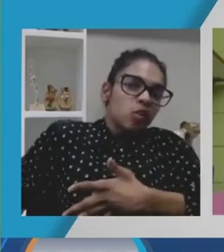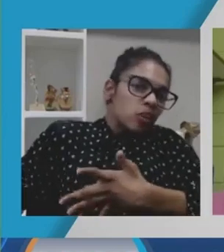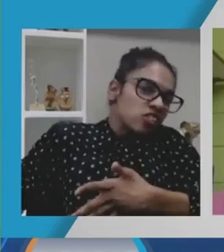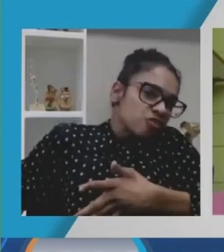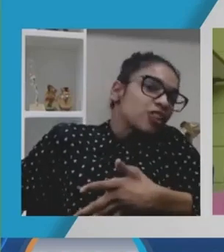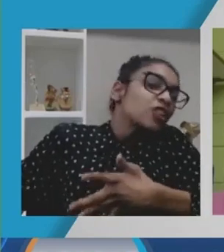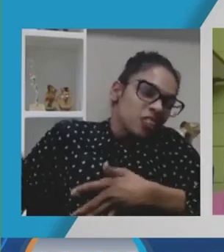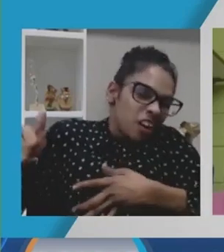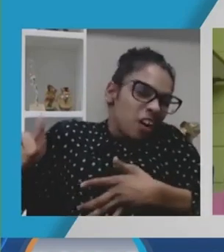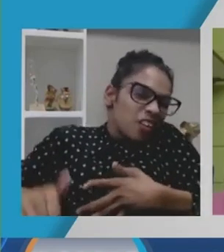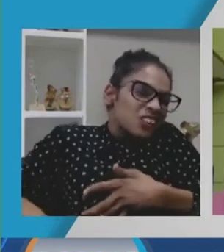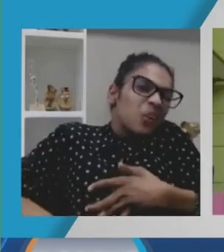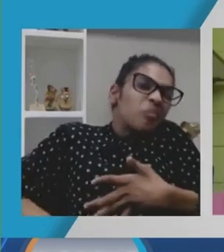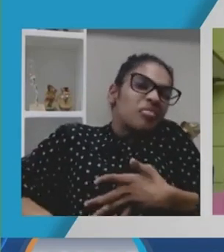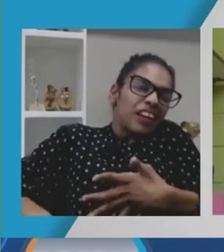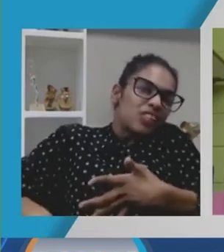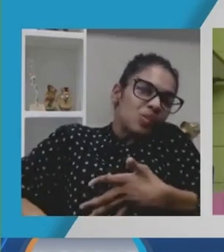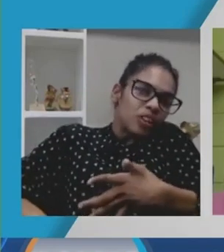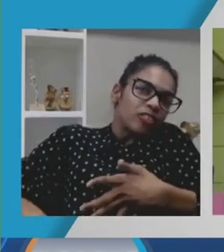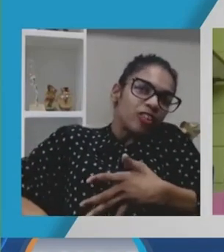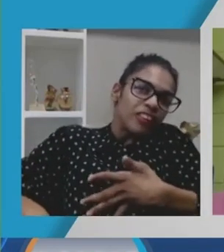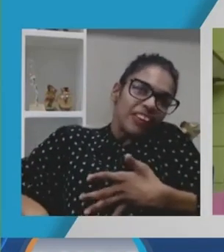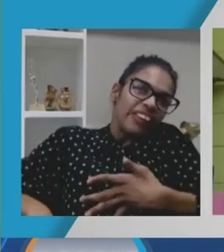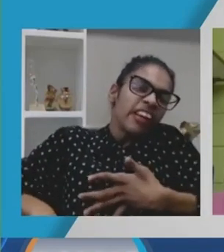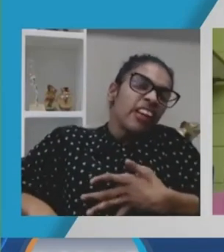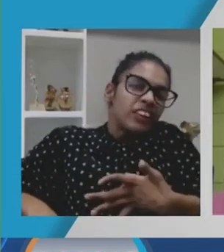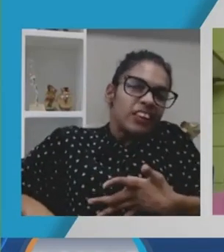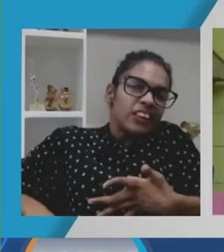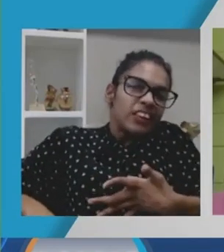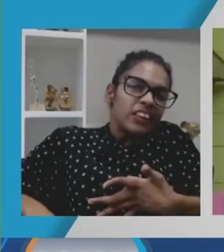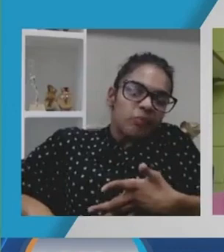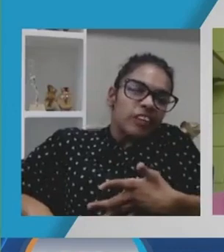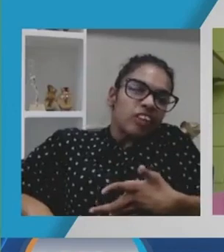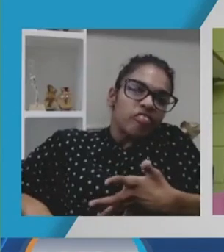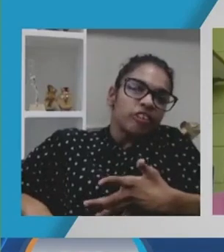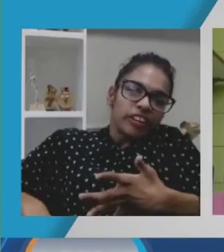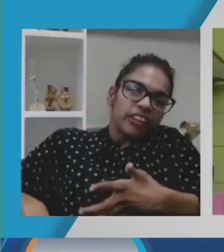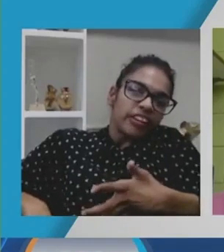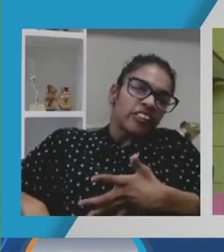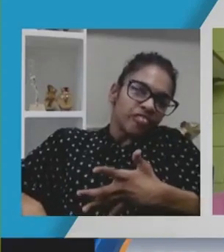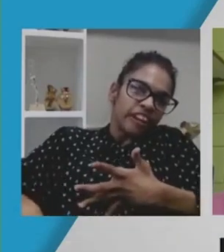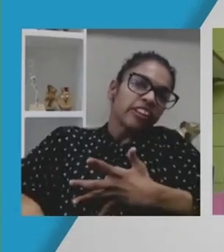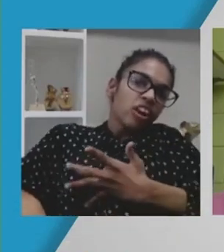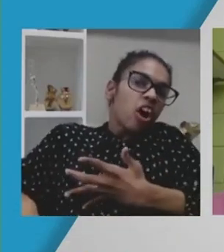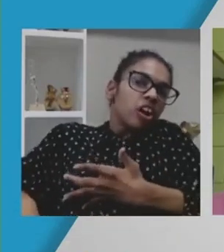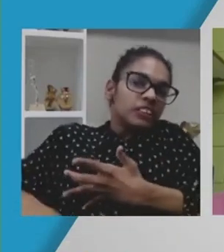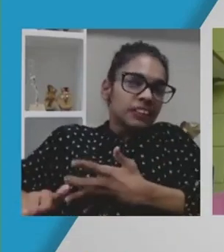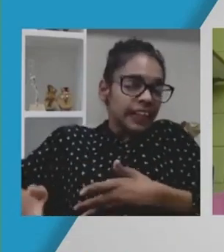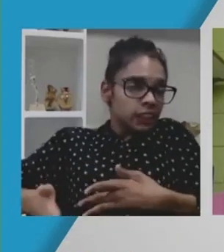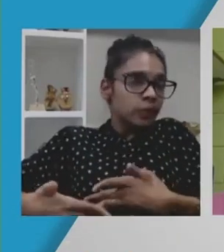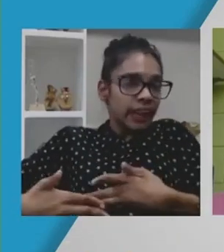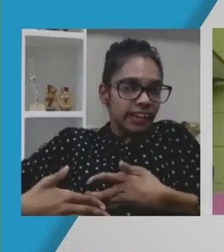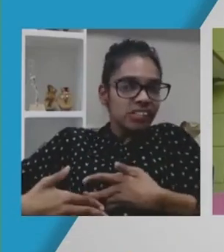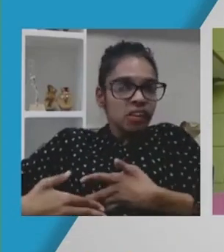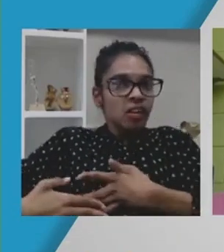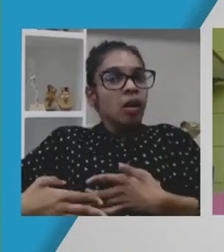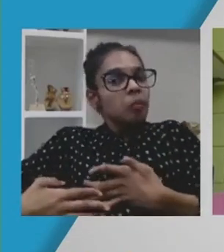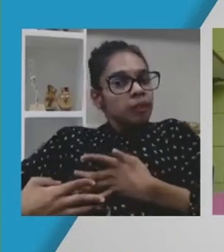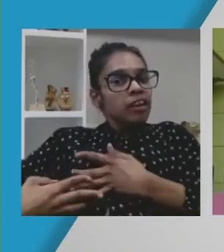Thank you so much. Awesome. Thank you so much for tuning in to this week's segment of Unique Not Different. Until next